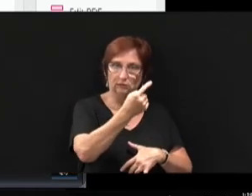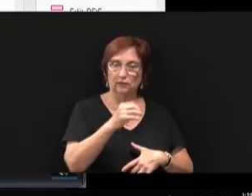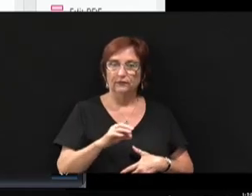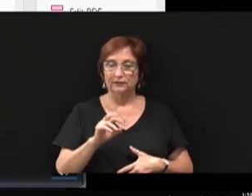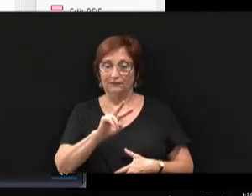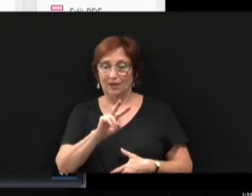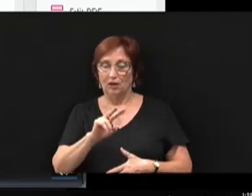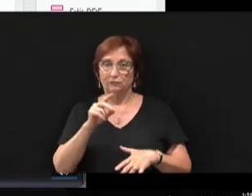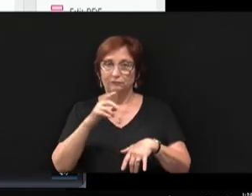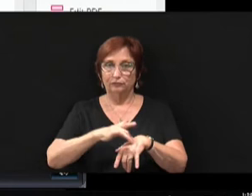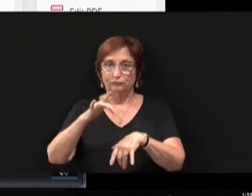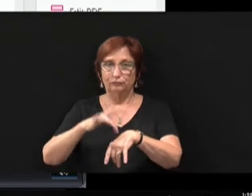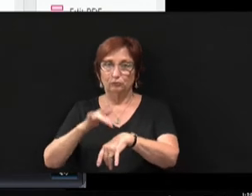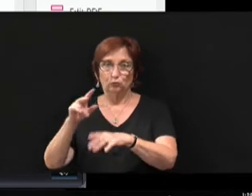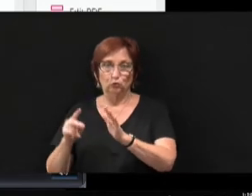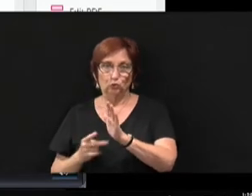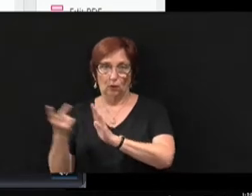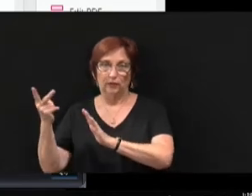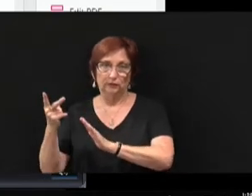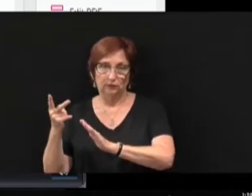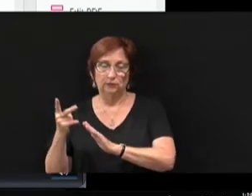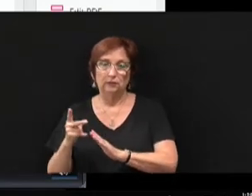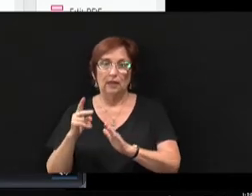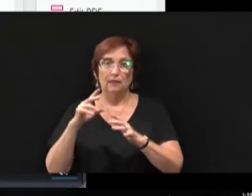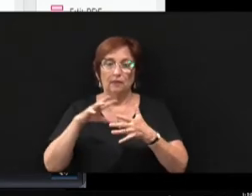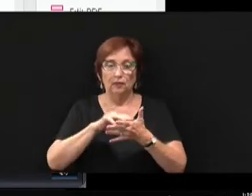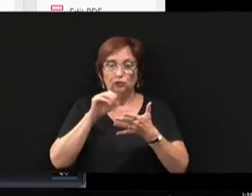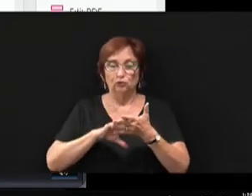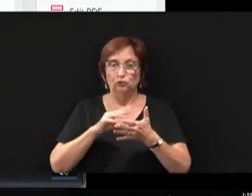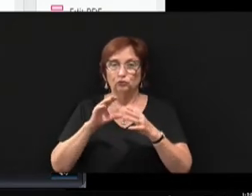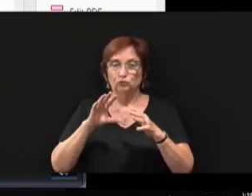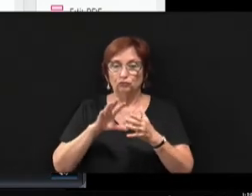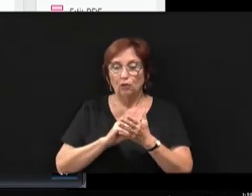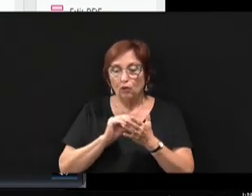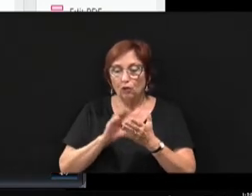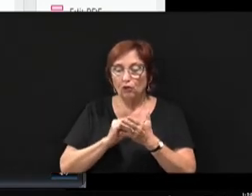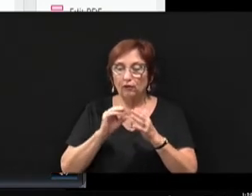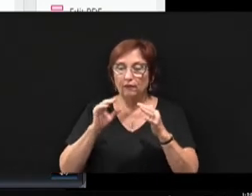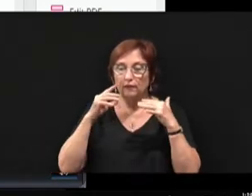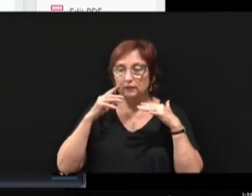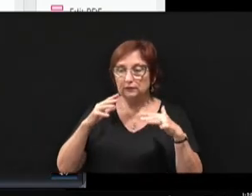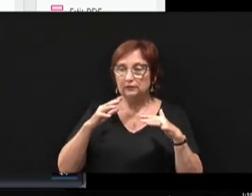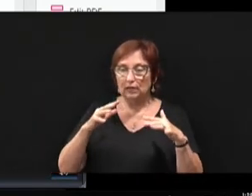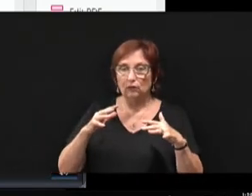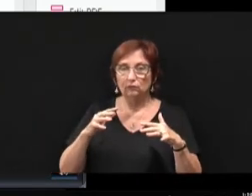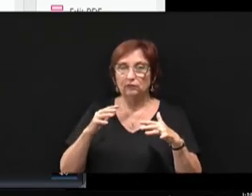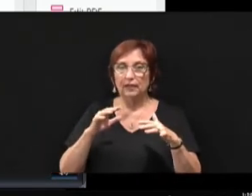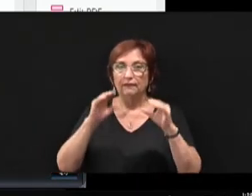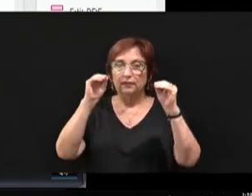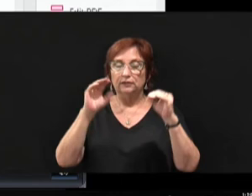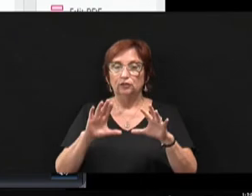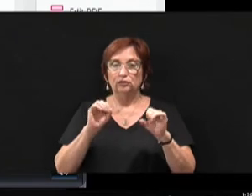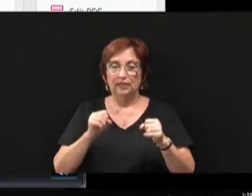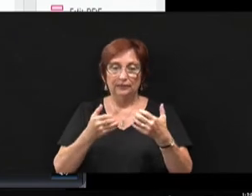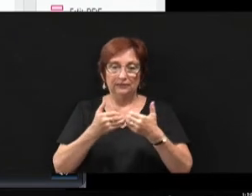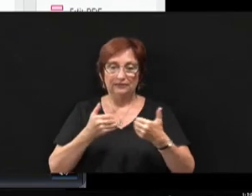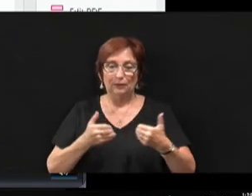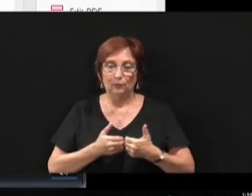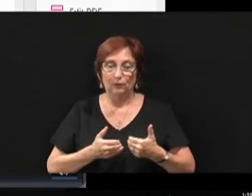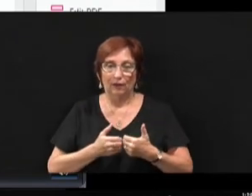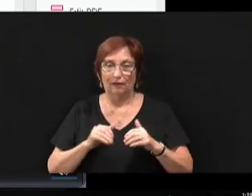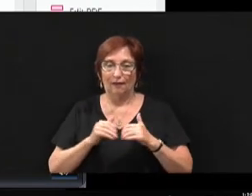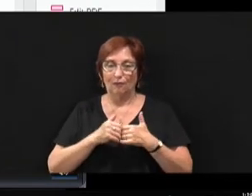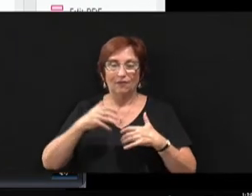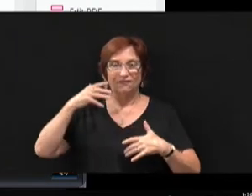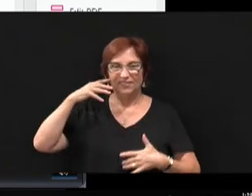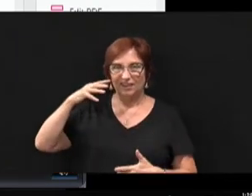twice. And the student says the sounds, and then the teacher separates them into three piles. So this is the very, very first thing that